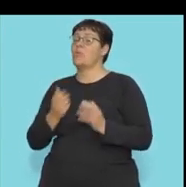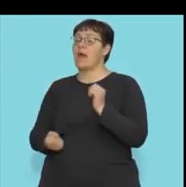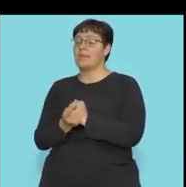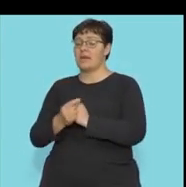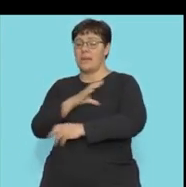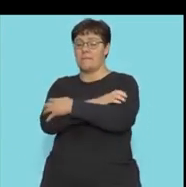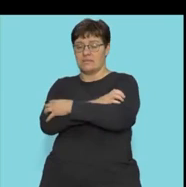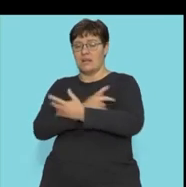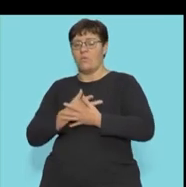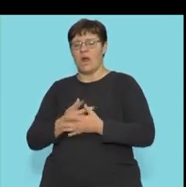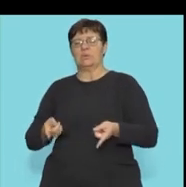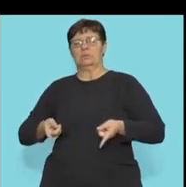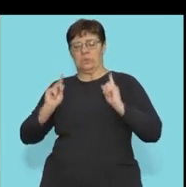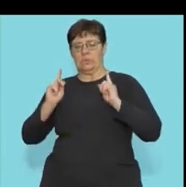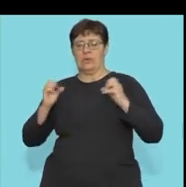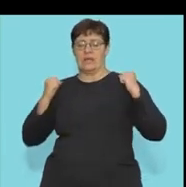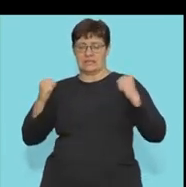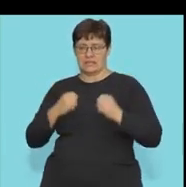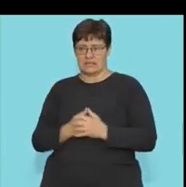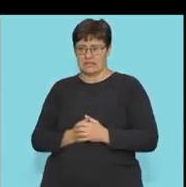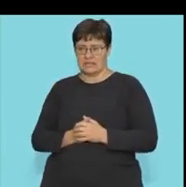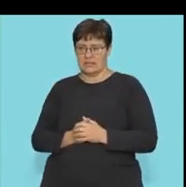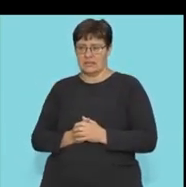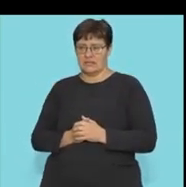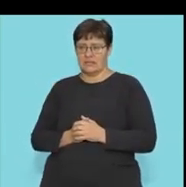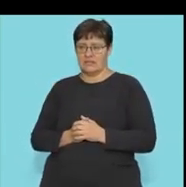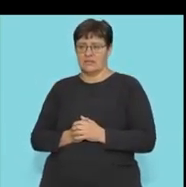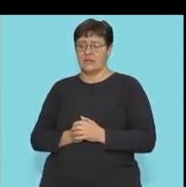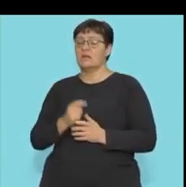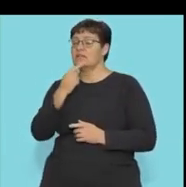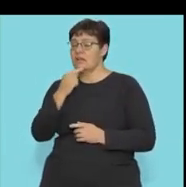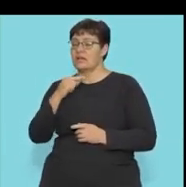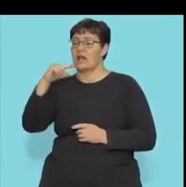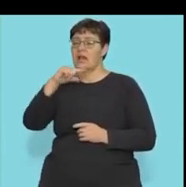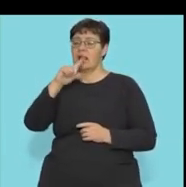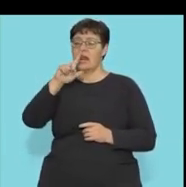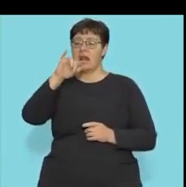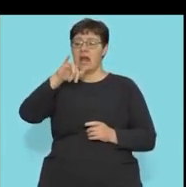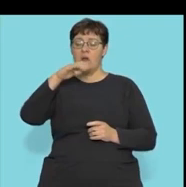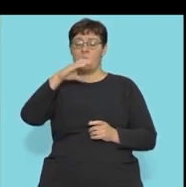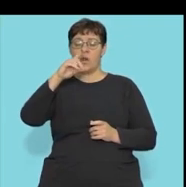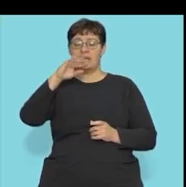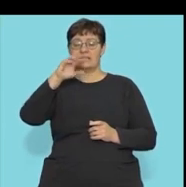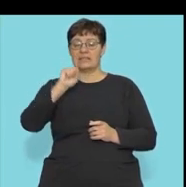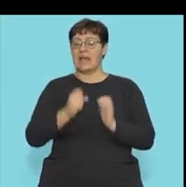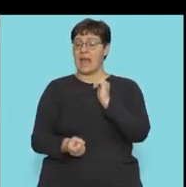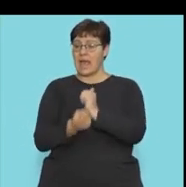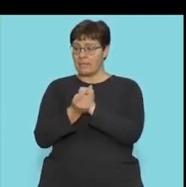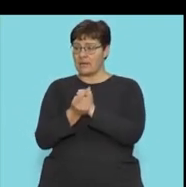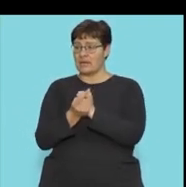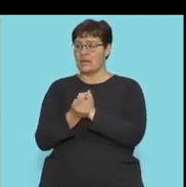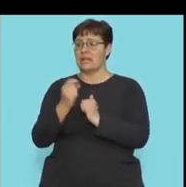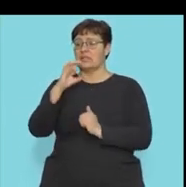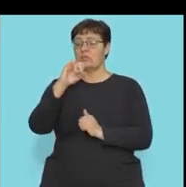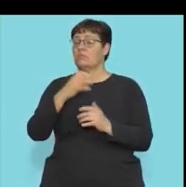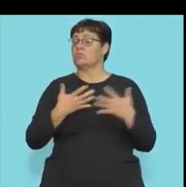in muscles during intensive exercise. And this enables what we call glycolysis to take place in the cytoplasm